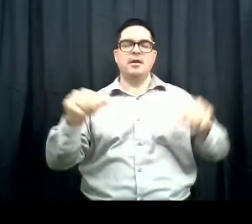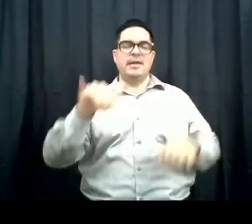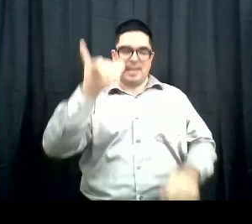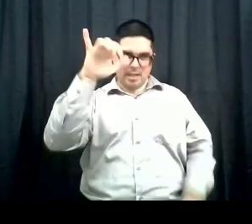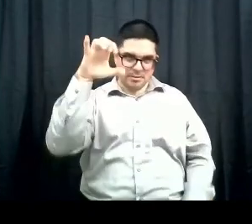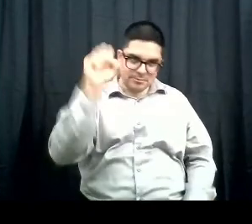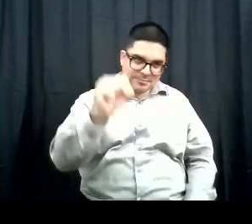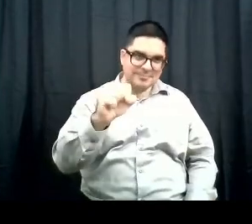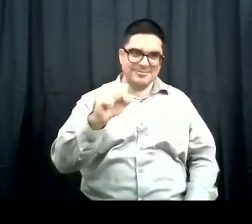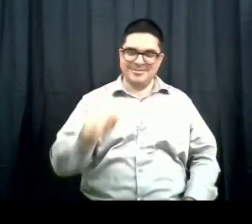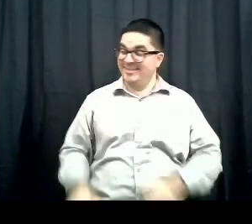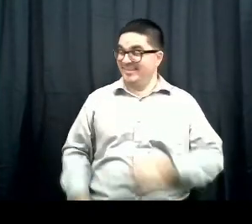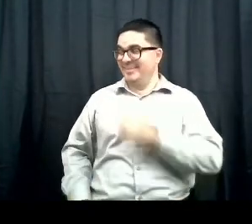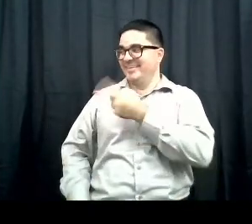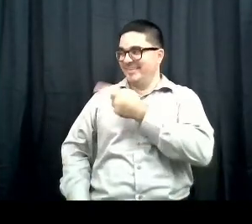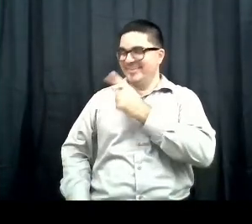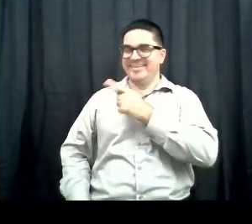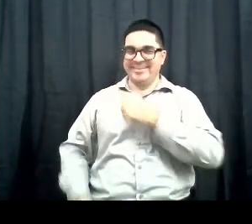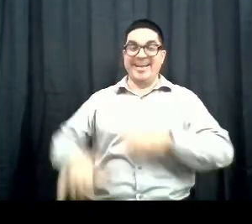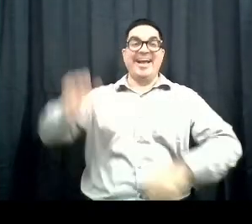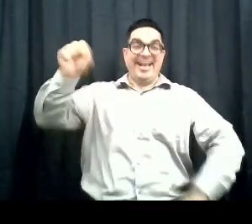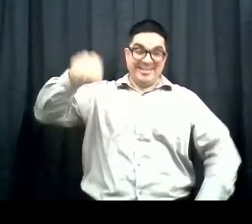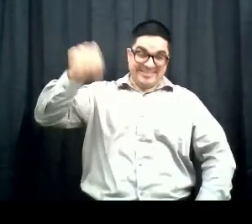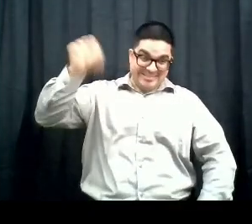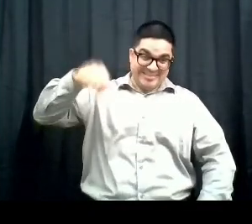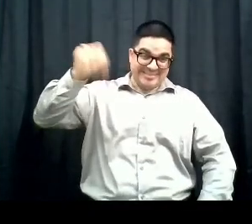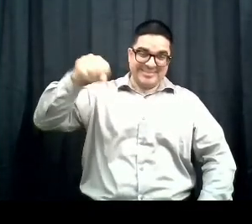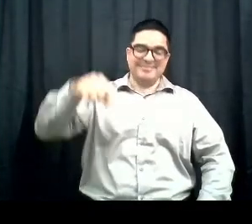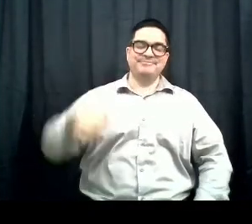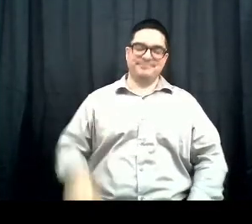most enthusiastic I've heard all morning.